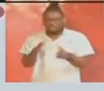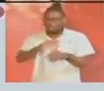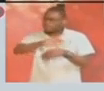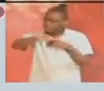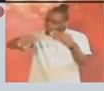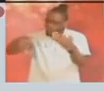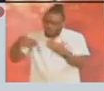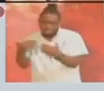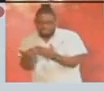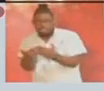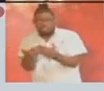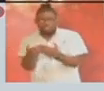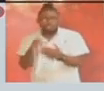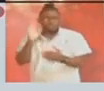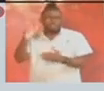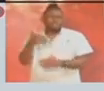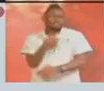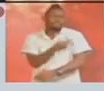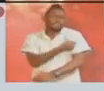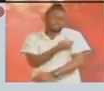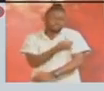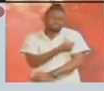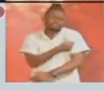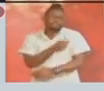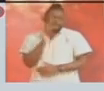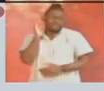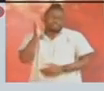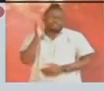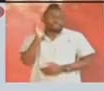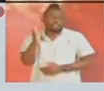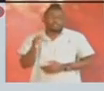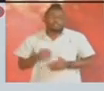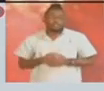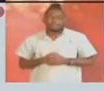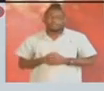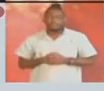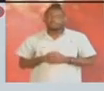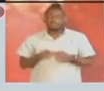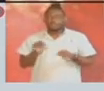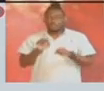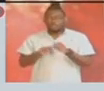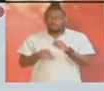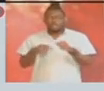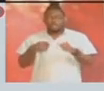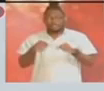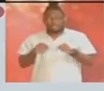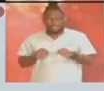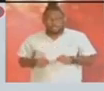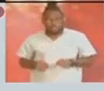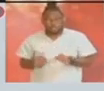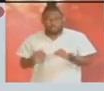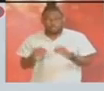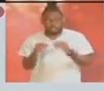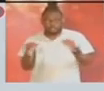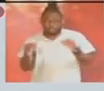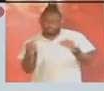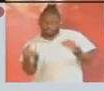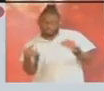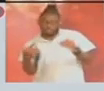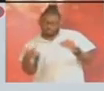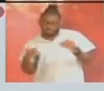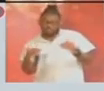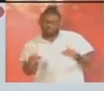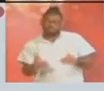vaccines, we can do things concurrently. So we'll be continuing with phase 1. And with phase 2, we start